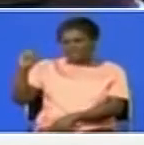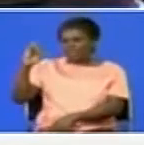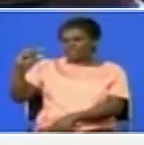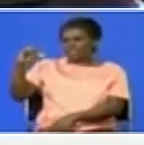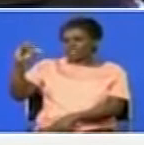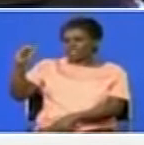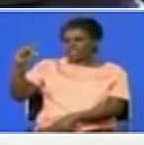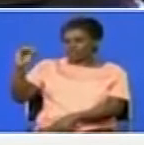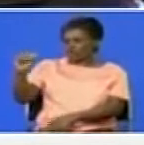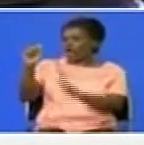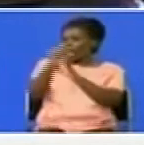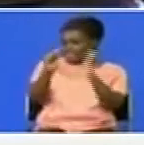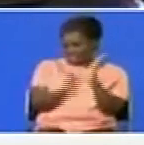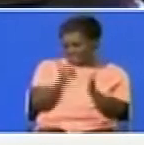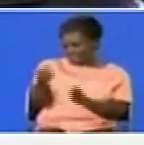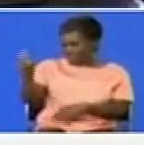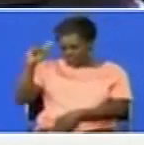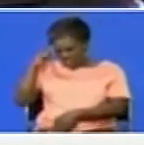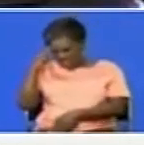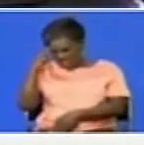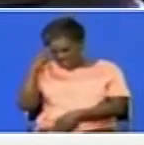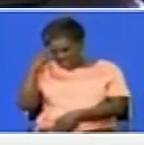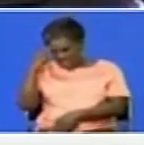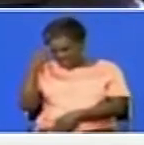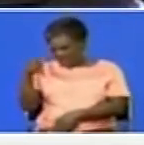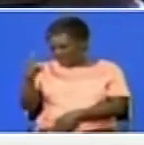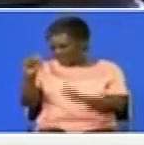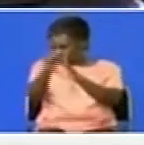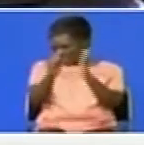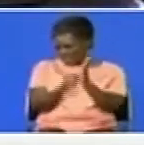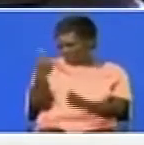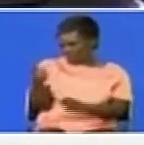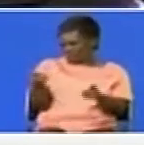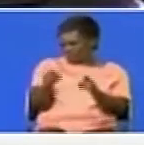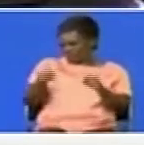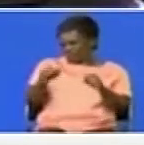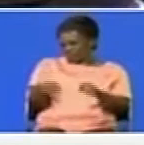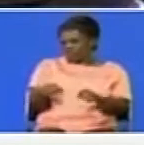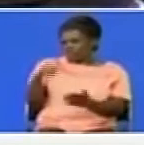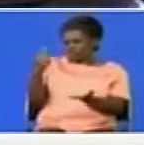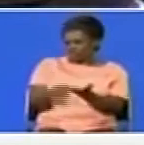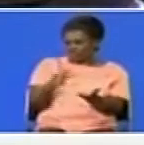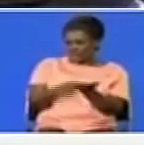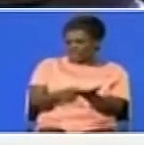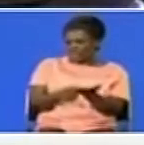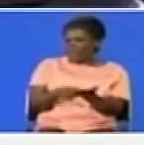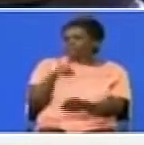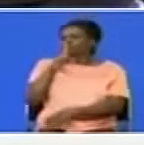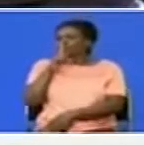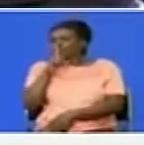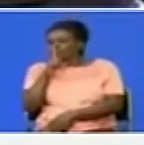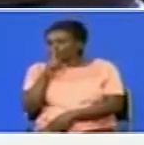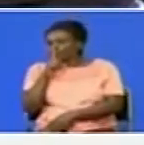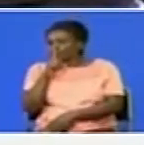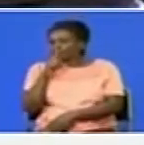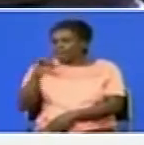make it to the agenda there? Do you think that's going to be discussed at all? Because Uganda has been pretty silent over the issue with the